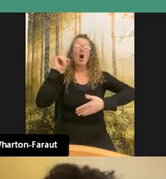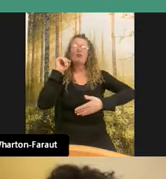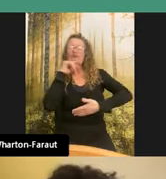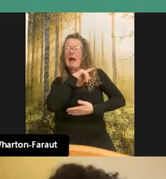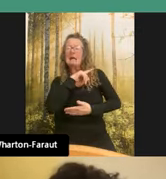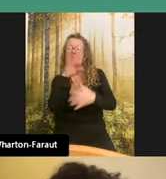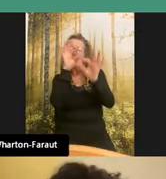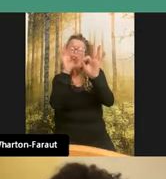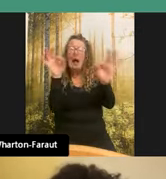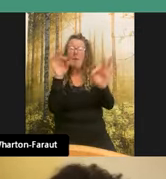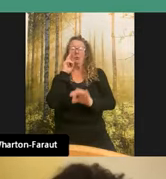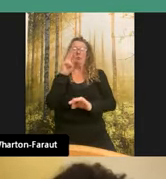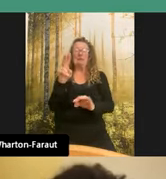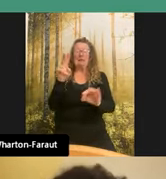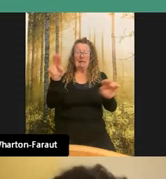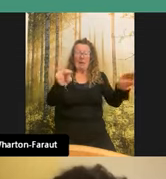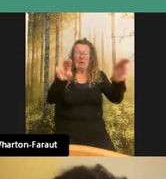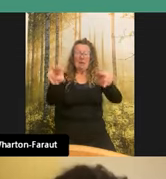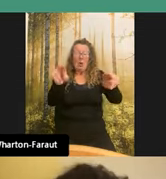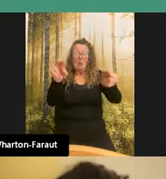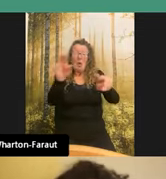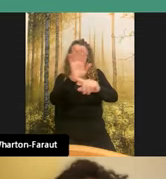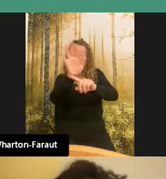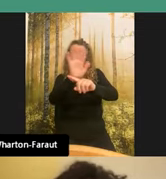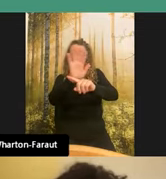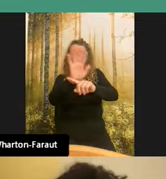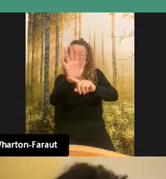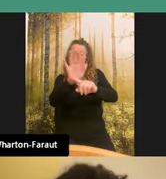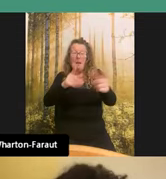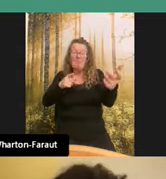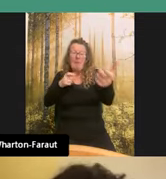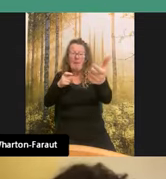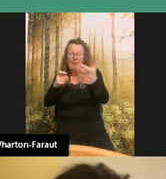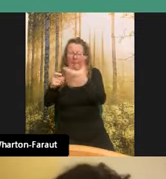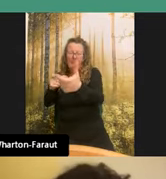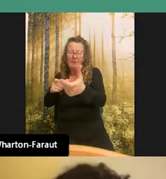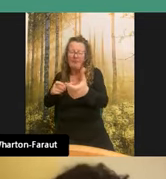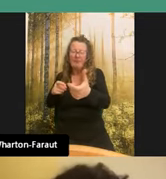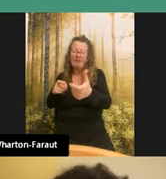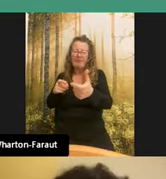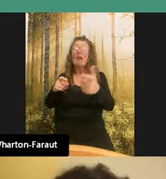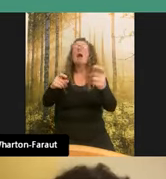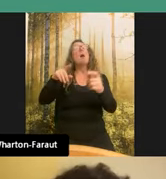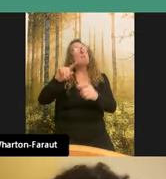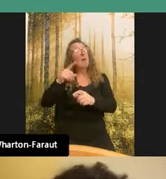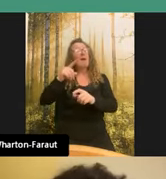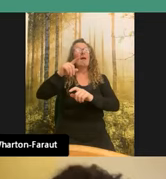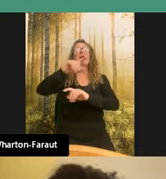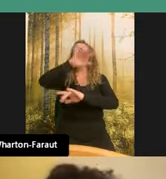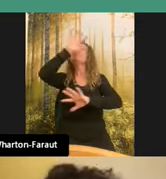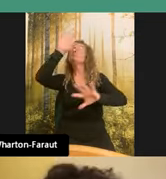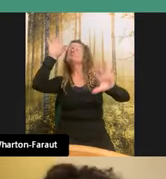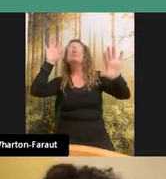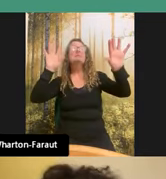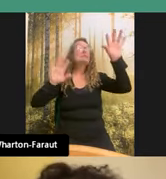the video that's just on the front there. It's quite dynamic because there's all these things floating around in space as well. So